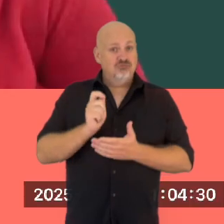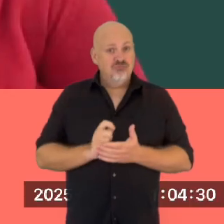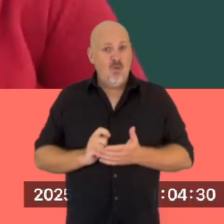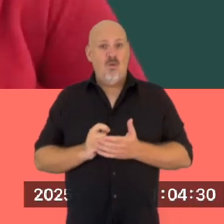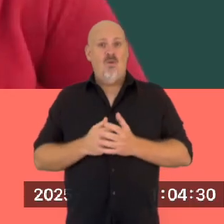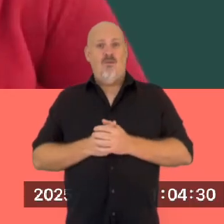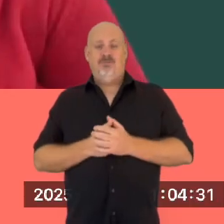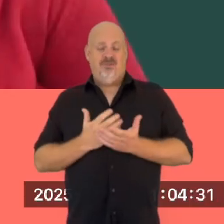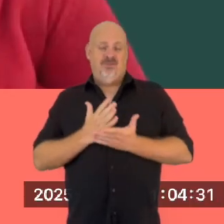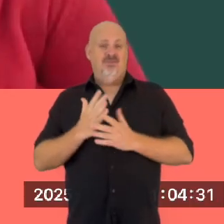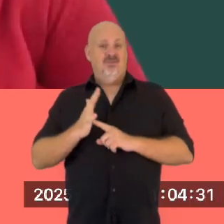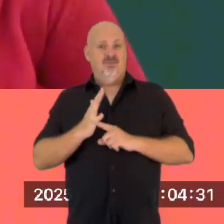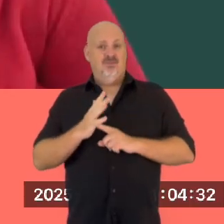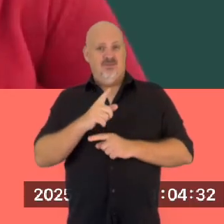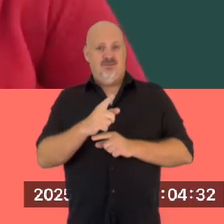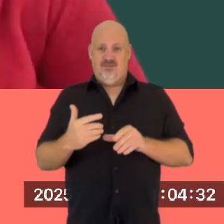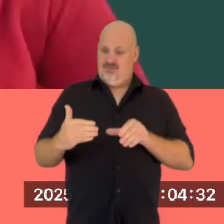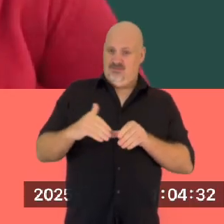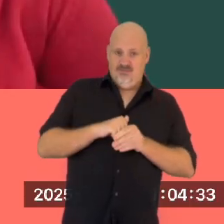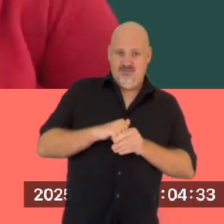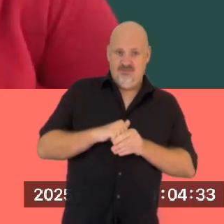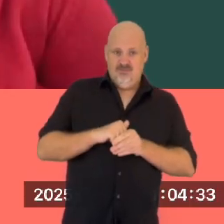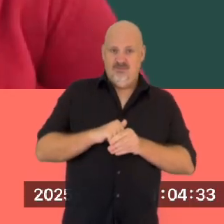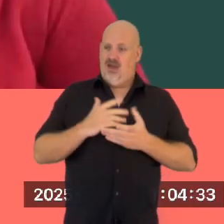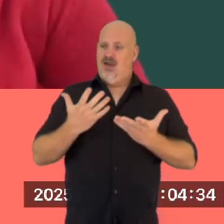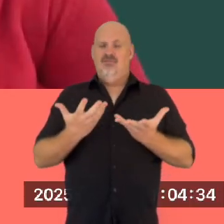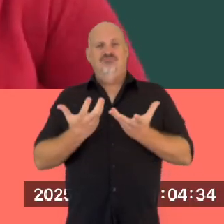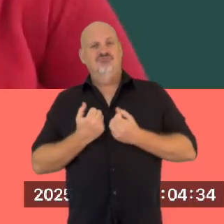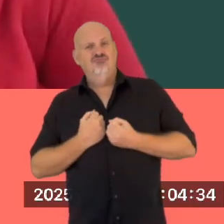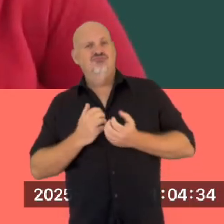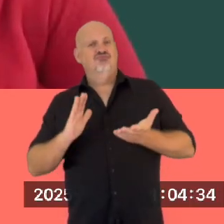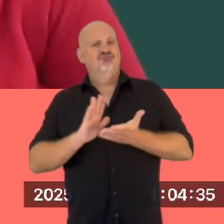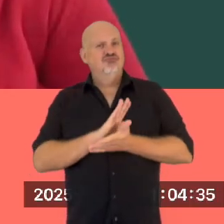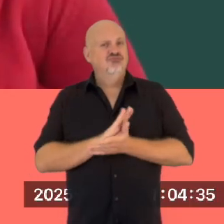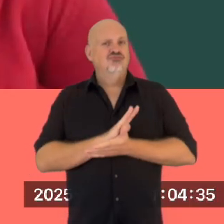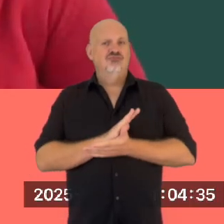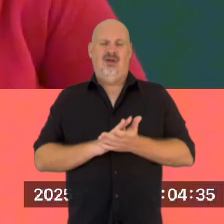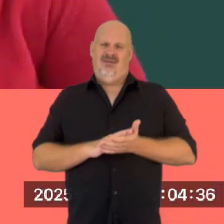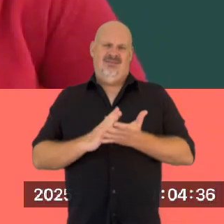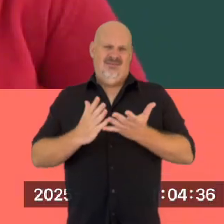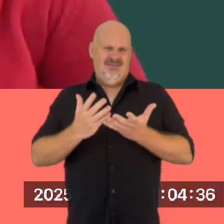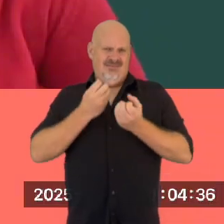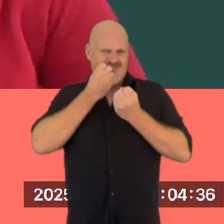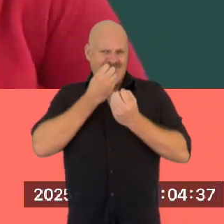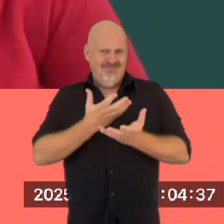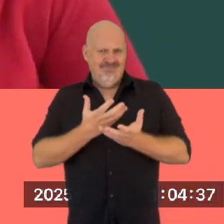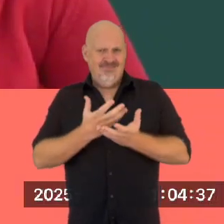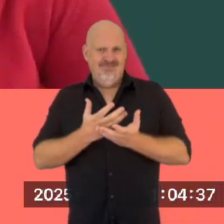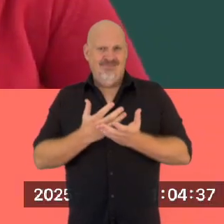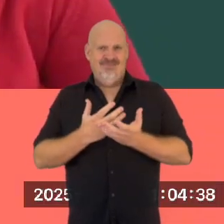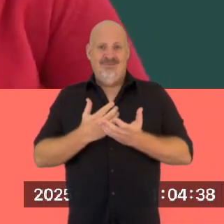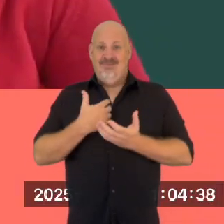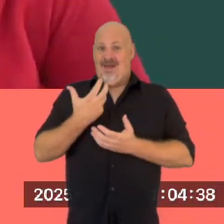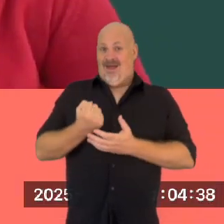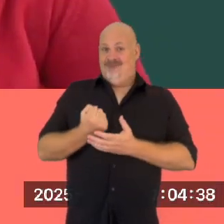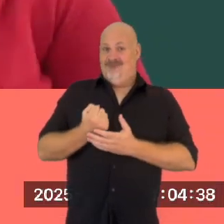never even drawn before. It's all about the participation and having fun with it and embracing the session. That